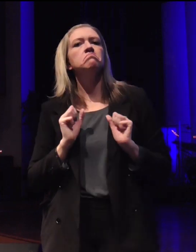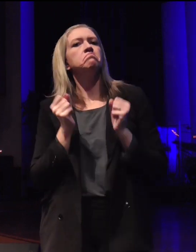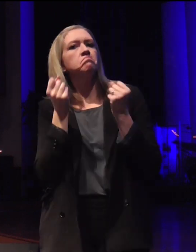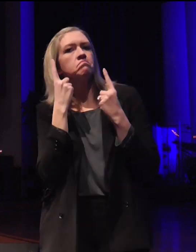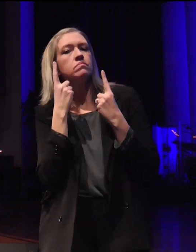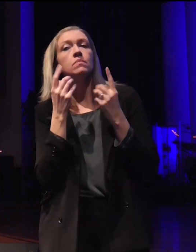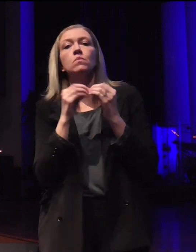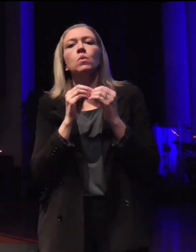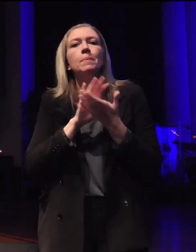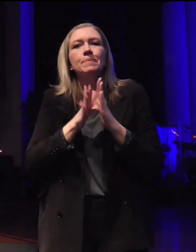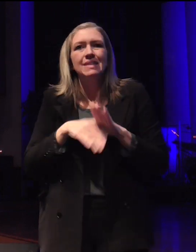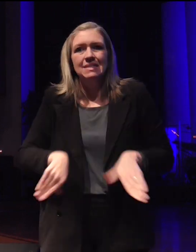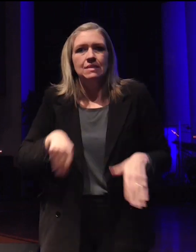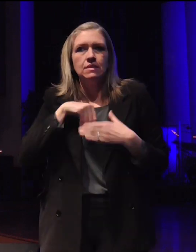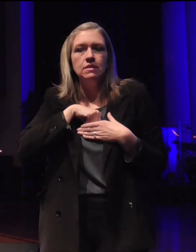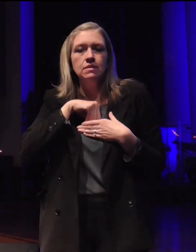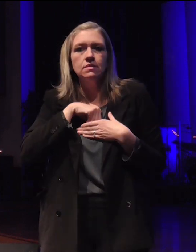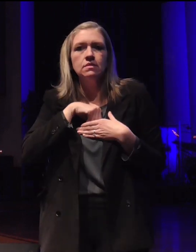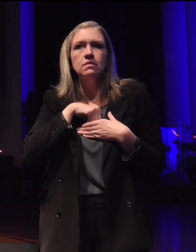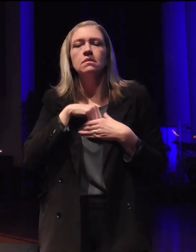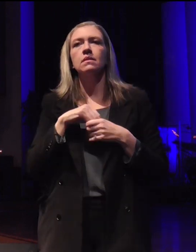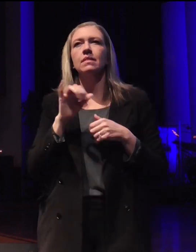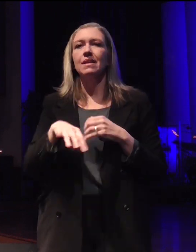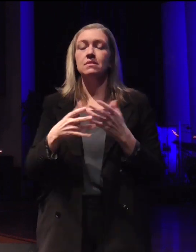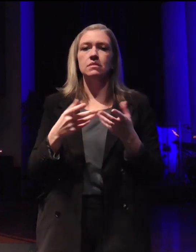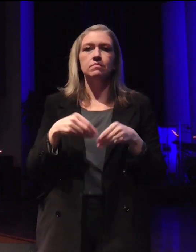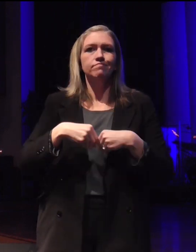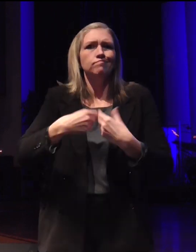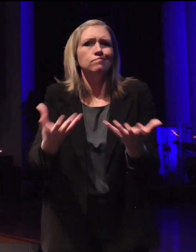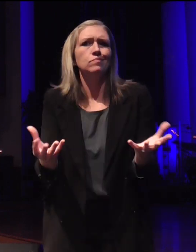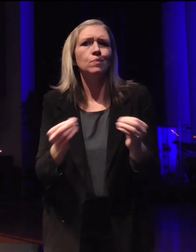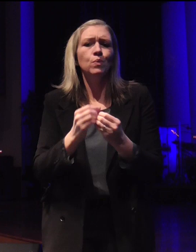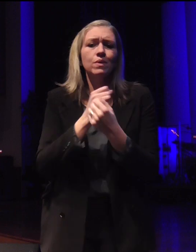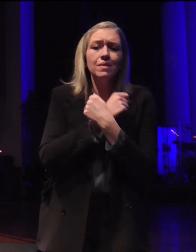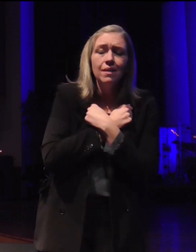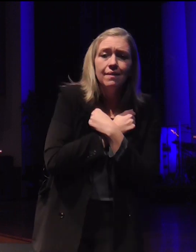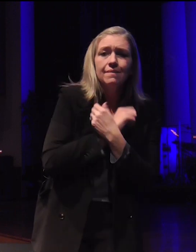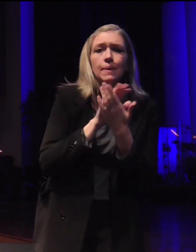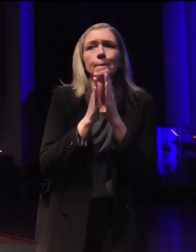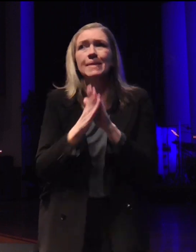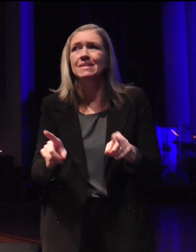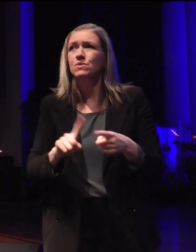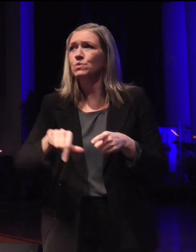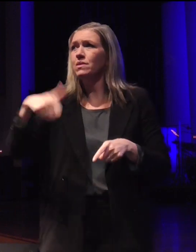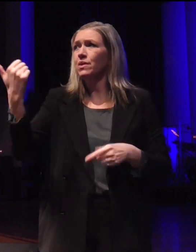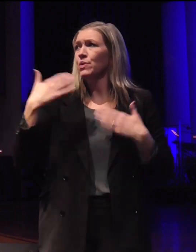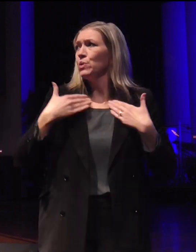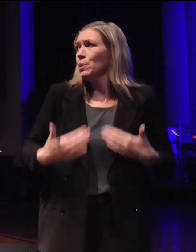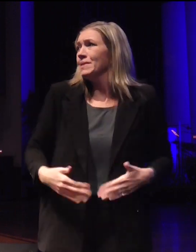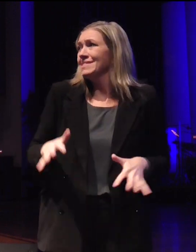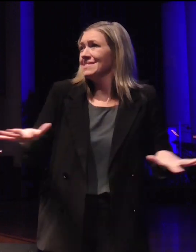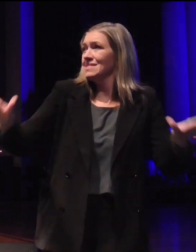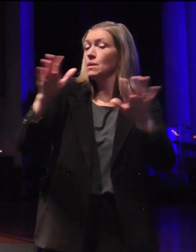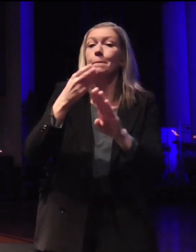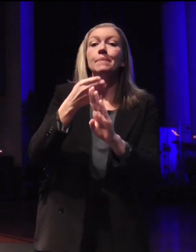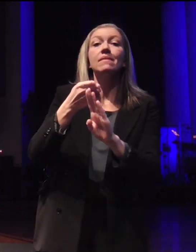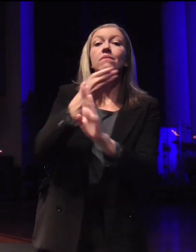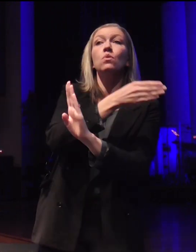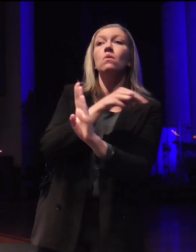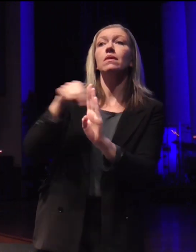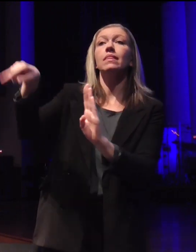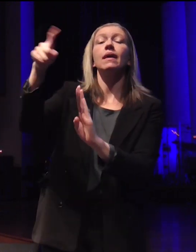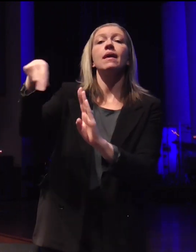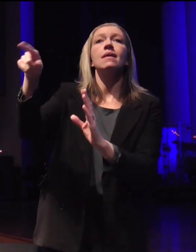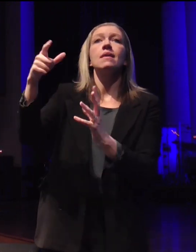be in greater peace. It's extending love and peace to our fellow humans in advance of them saying or